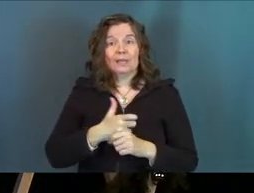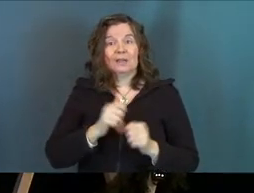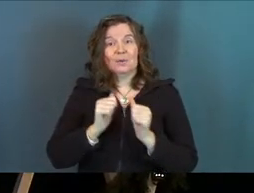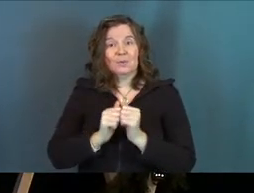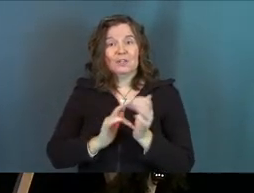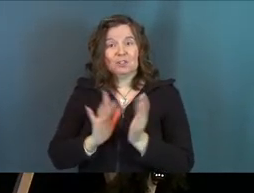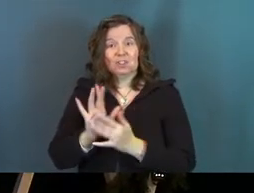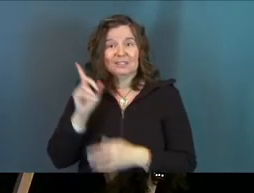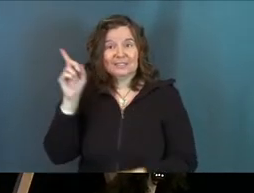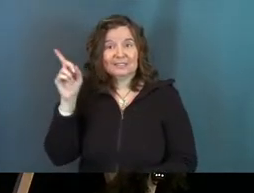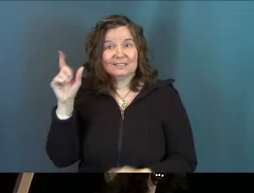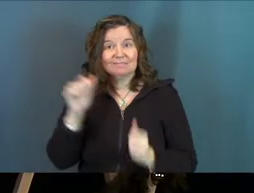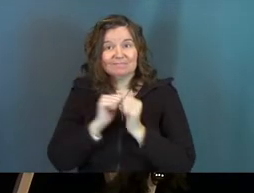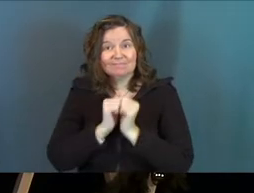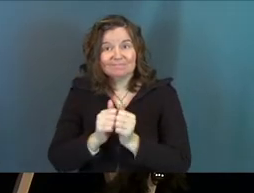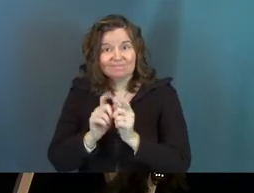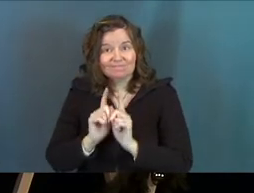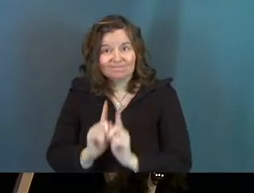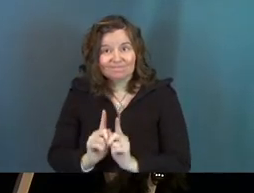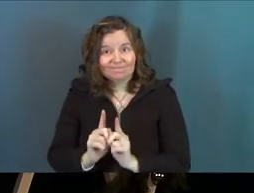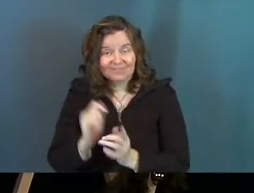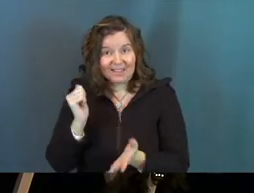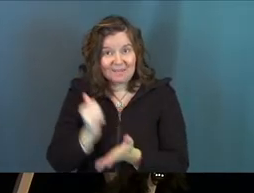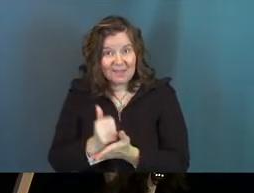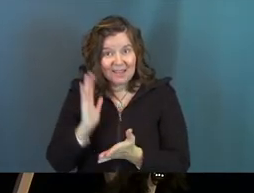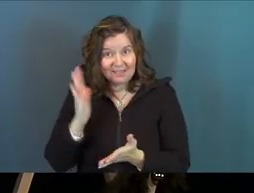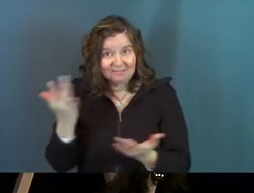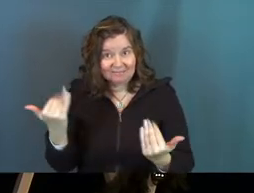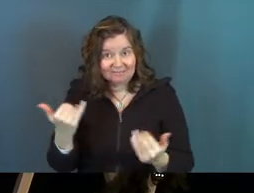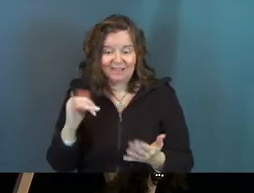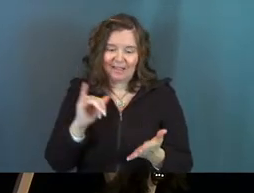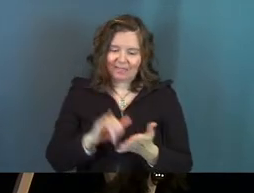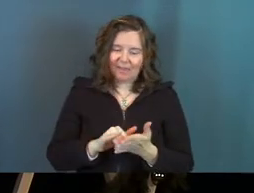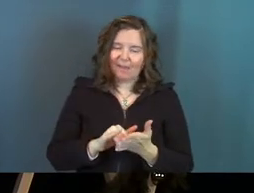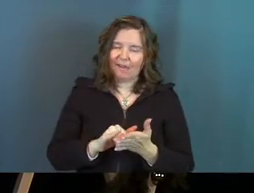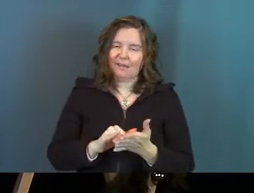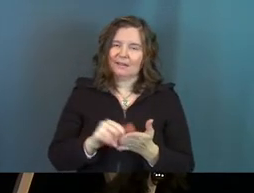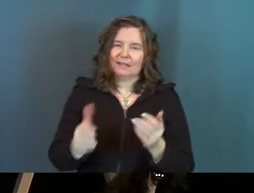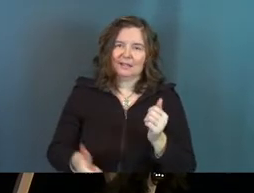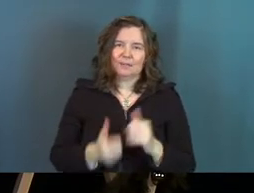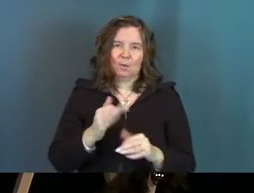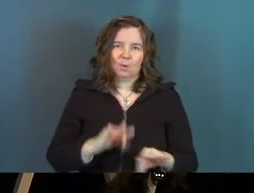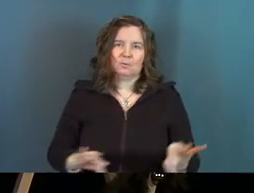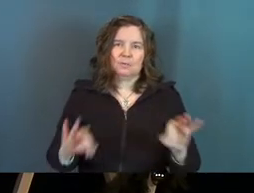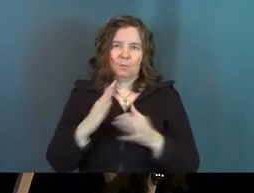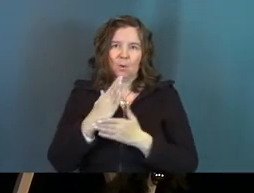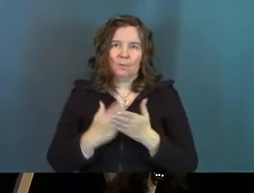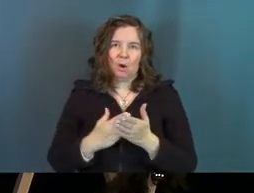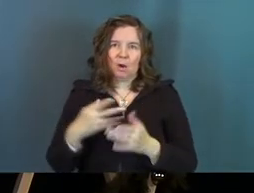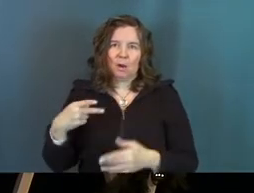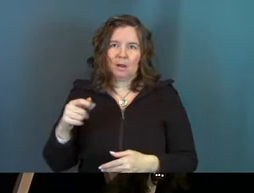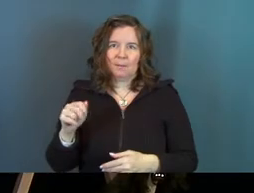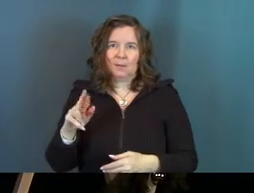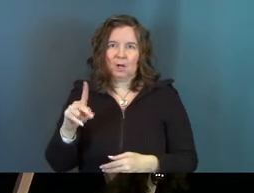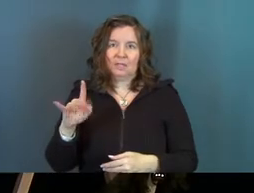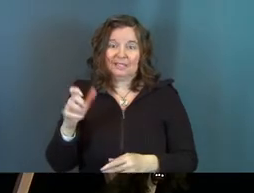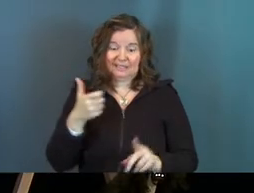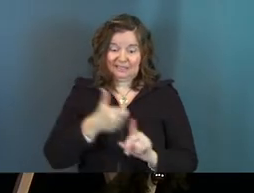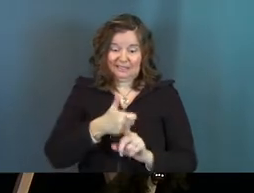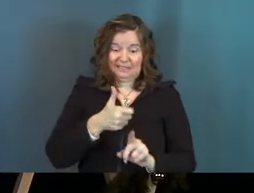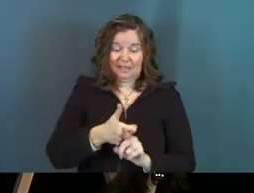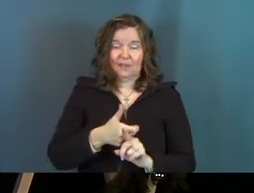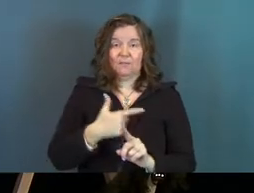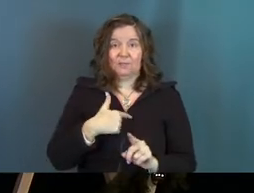be with Jesus. Can I get an amen? Let's go. It's like, that is the most important part of paradise. That in